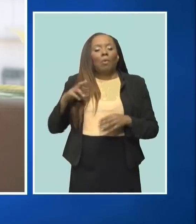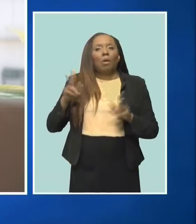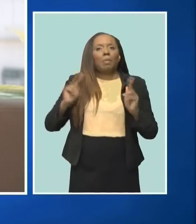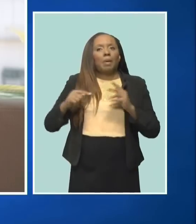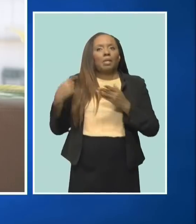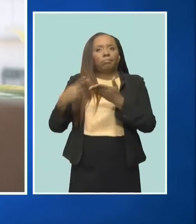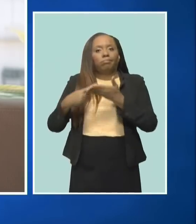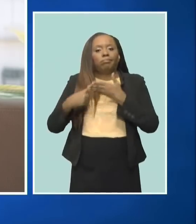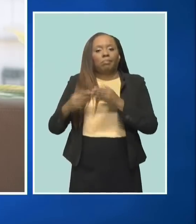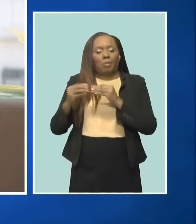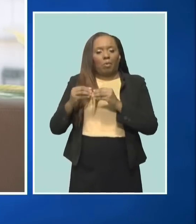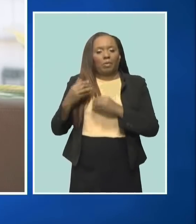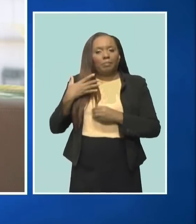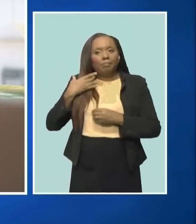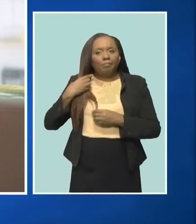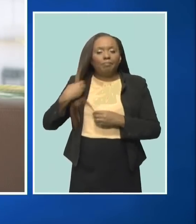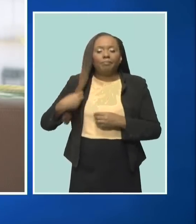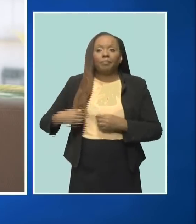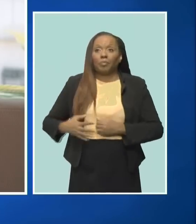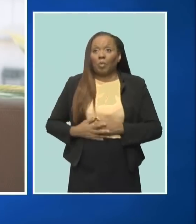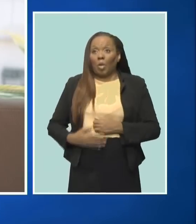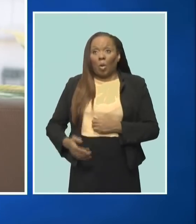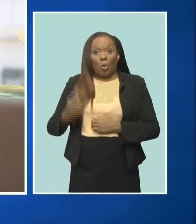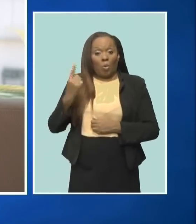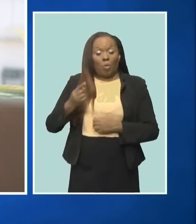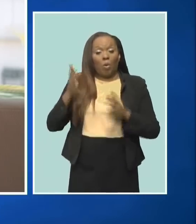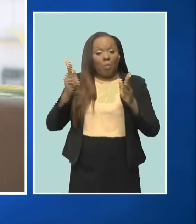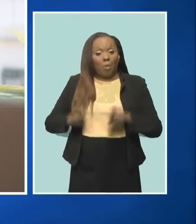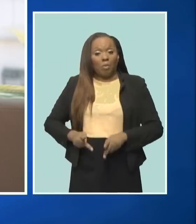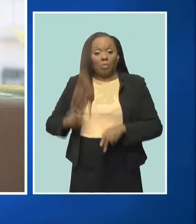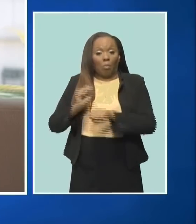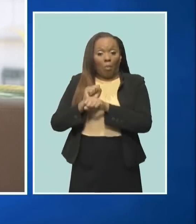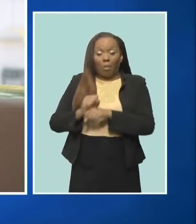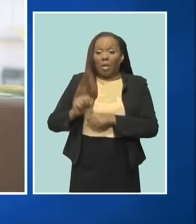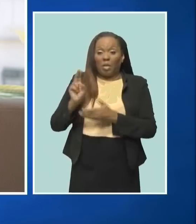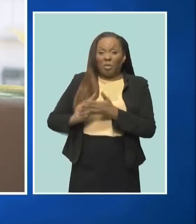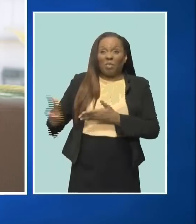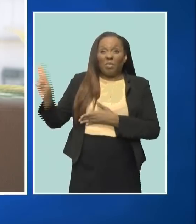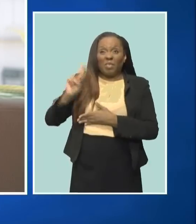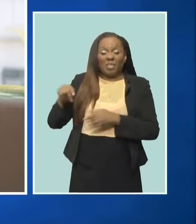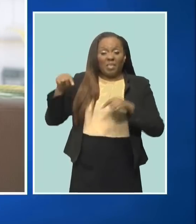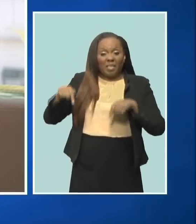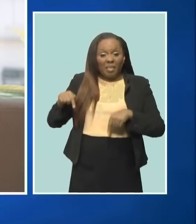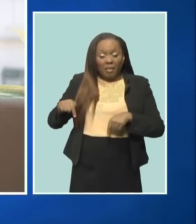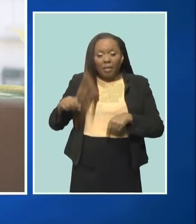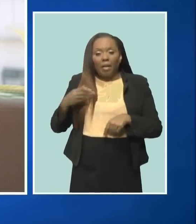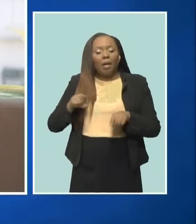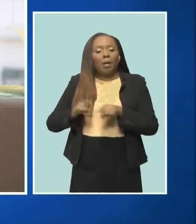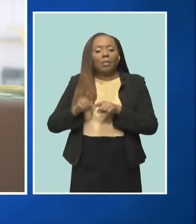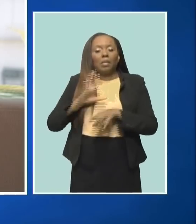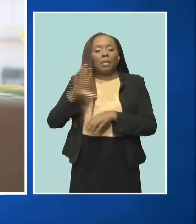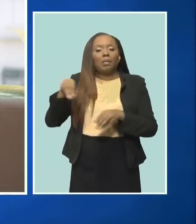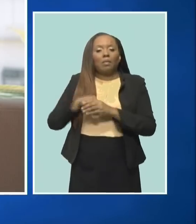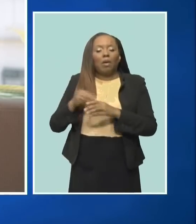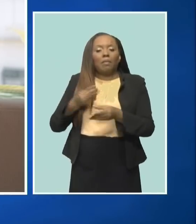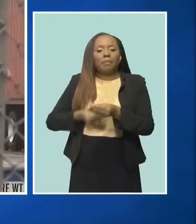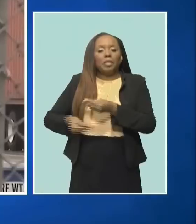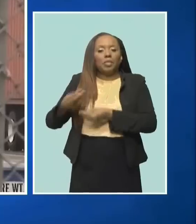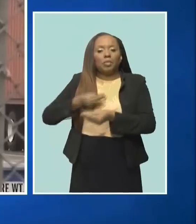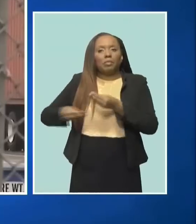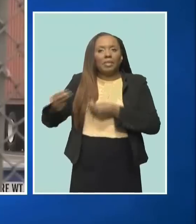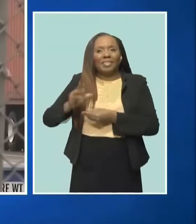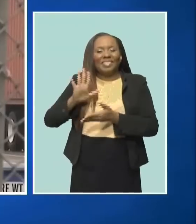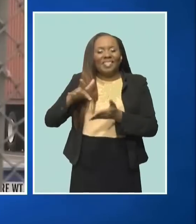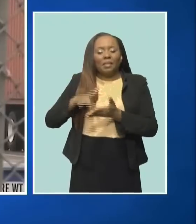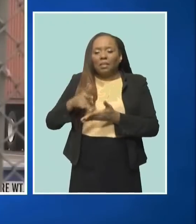Logistics and Supply Chain Management Department at the UWI and Marketing Officer for the Pelican Tri-Trade Center, Gavin Bovell, says